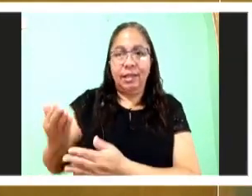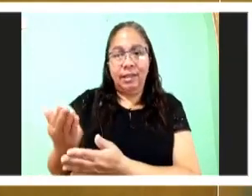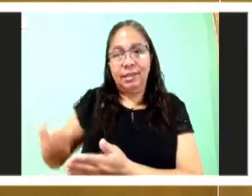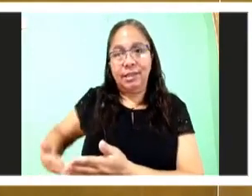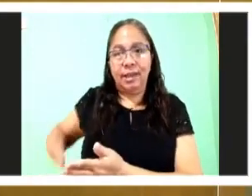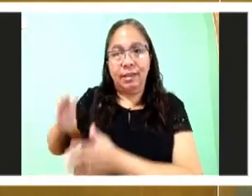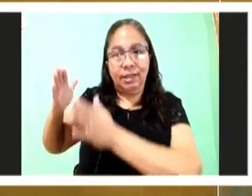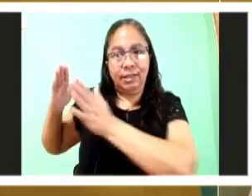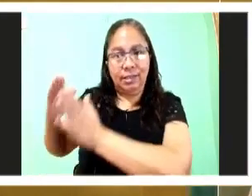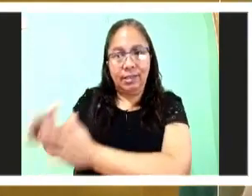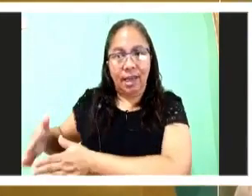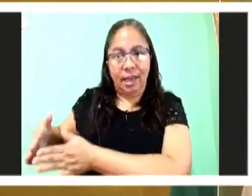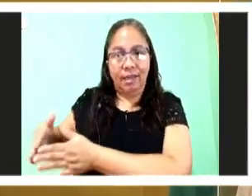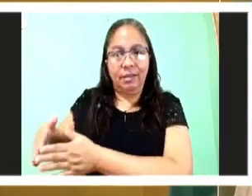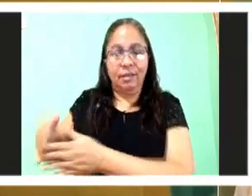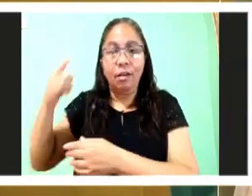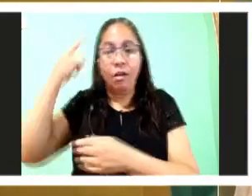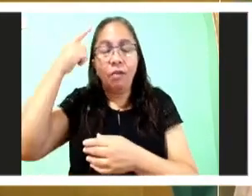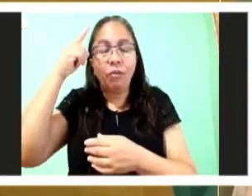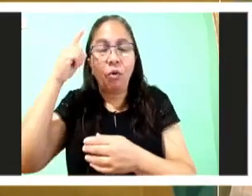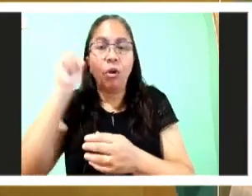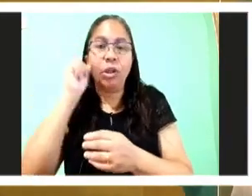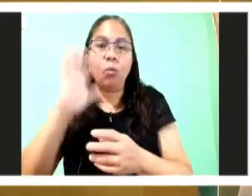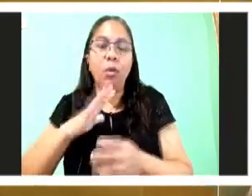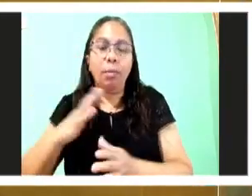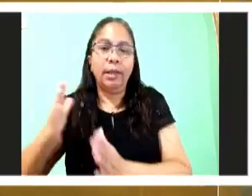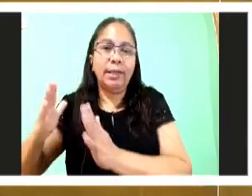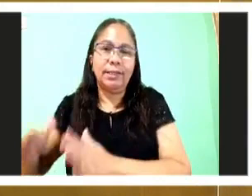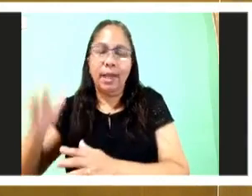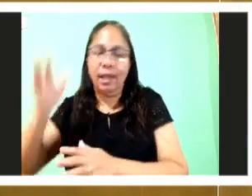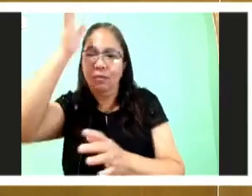he should be vulnerable to her.